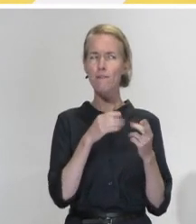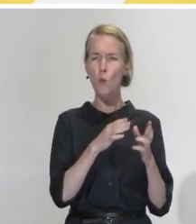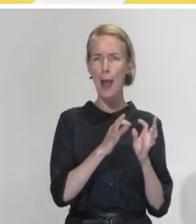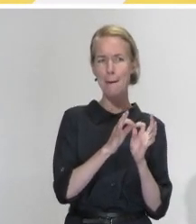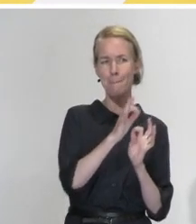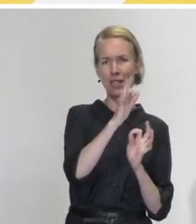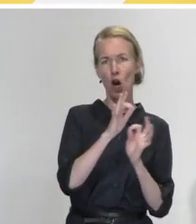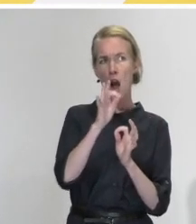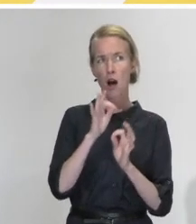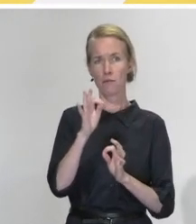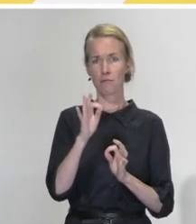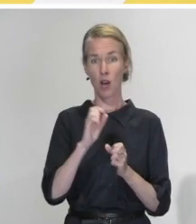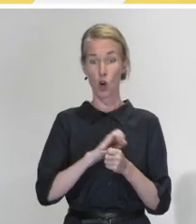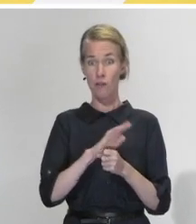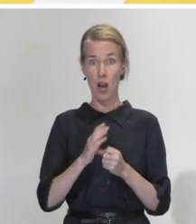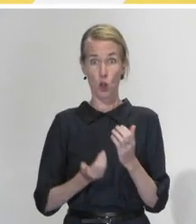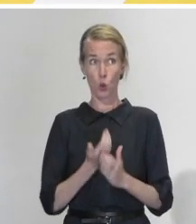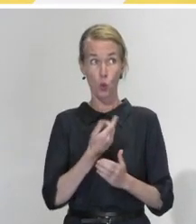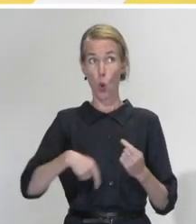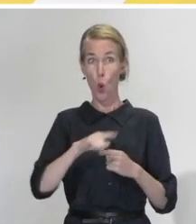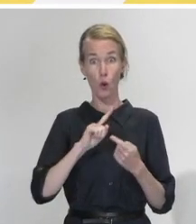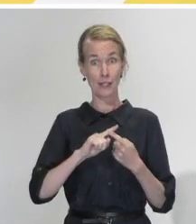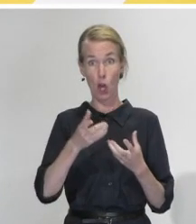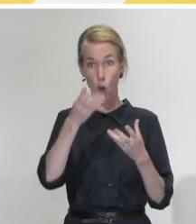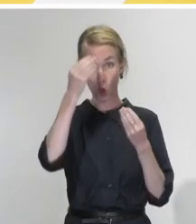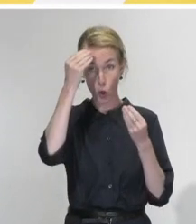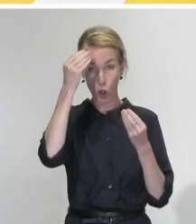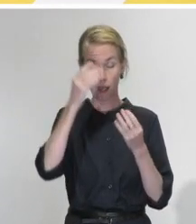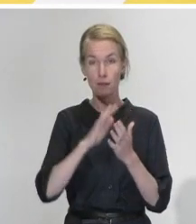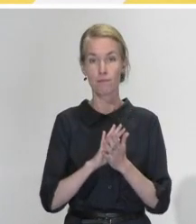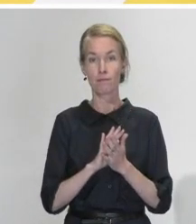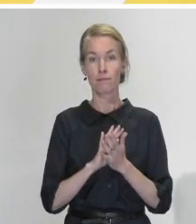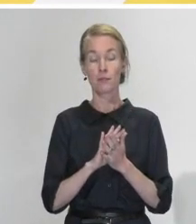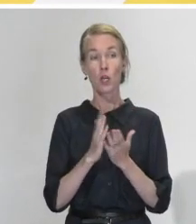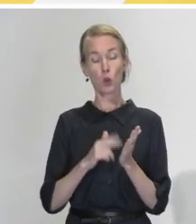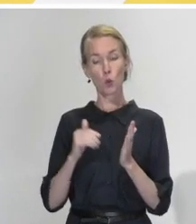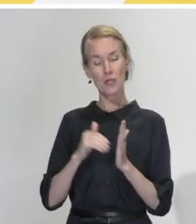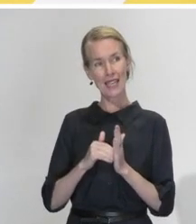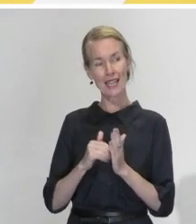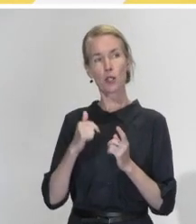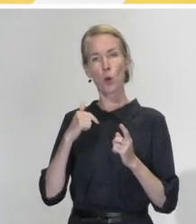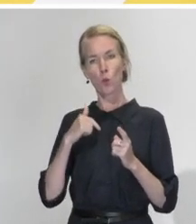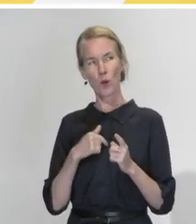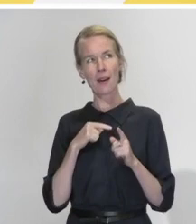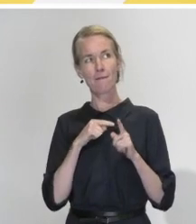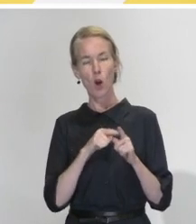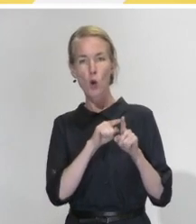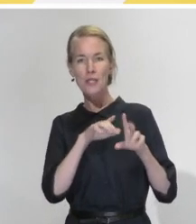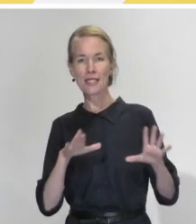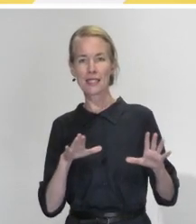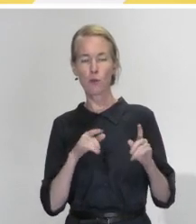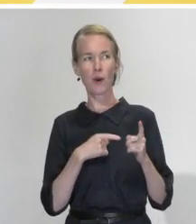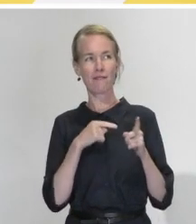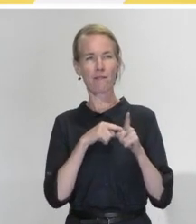is a novel disease. But those approaches are based on what is generally done for other similar communicable